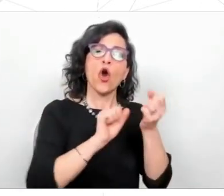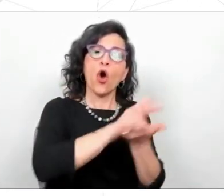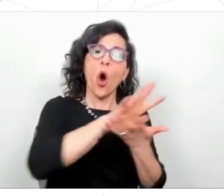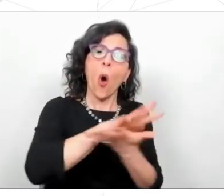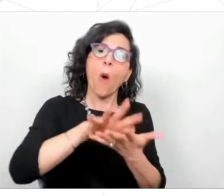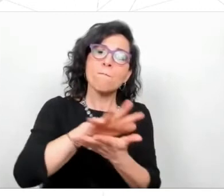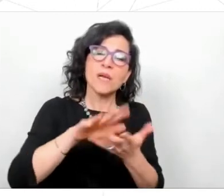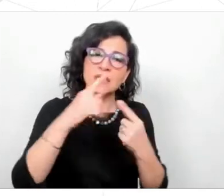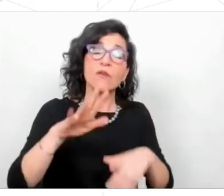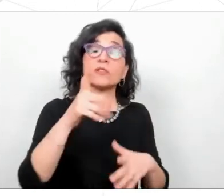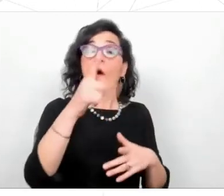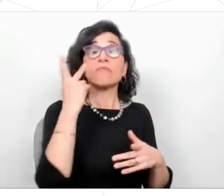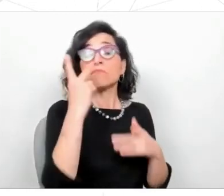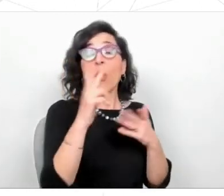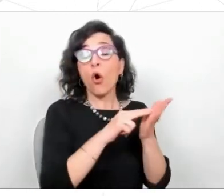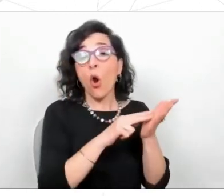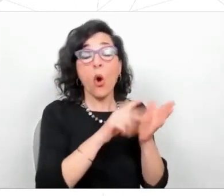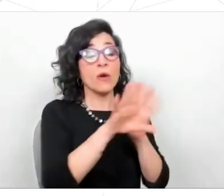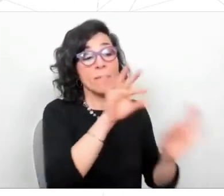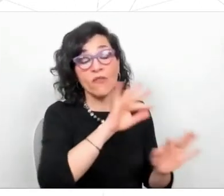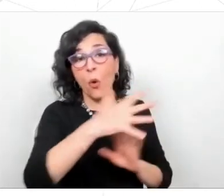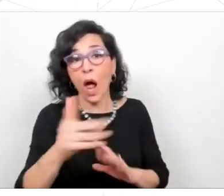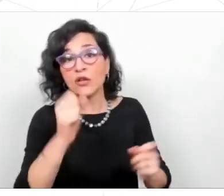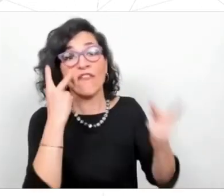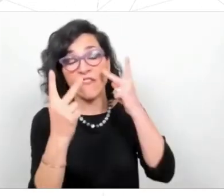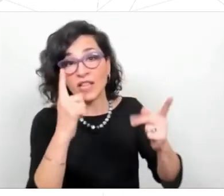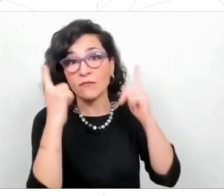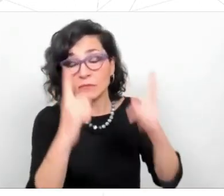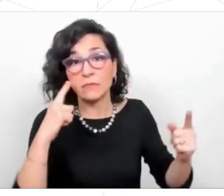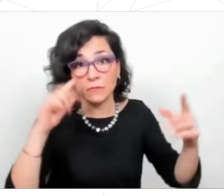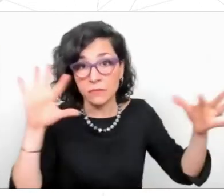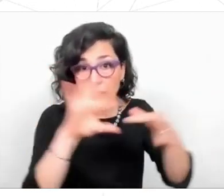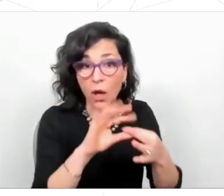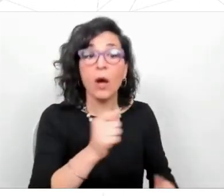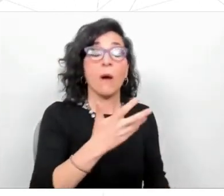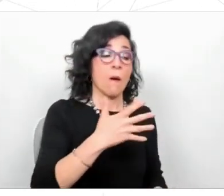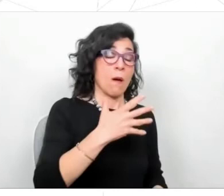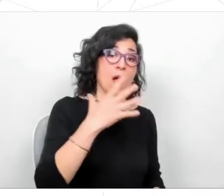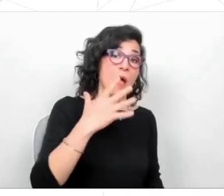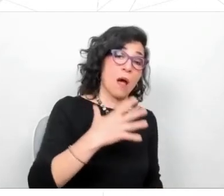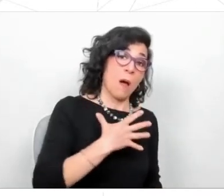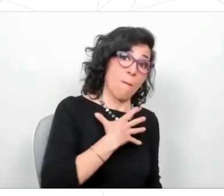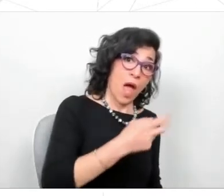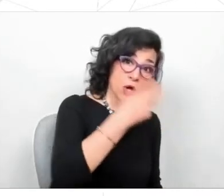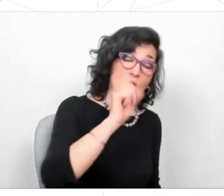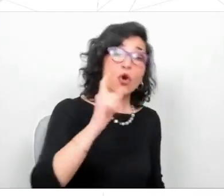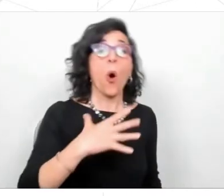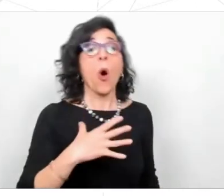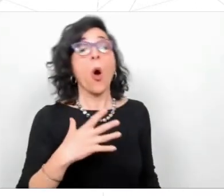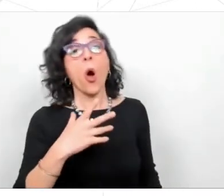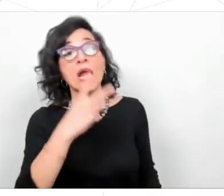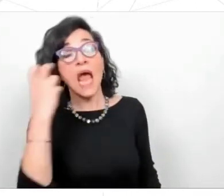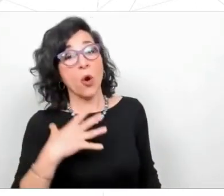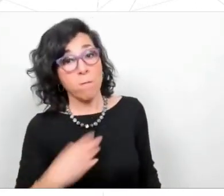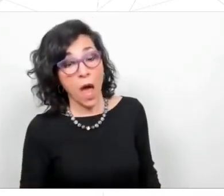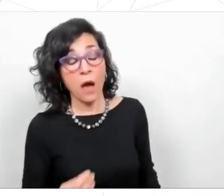than others. We also have a pure black and white or a white and black. Some people see